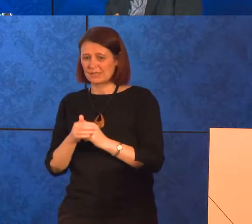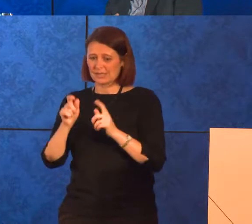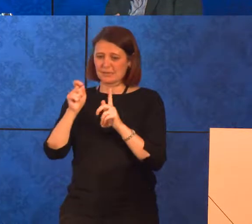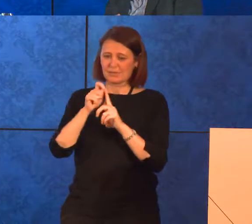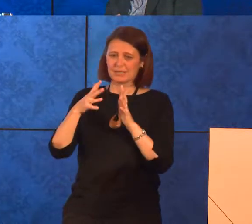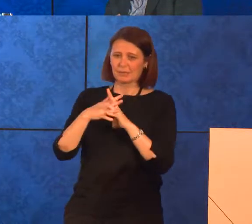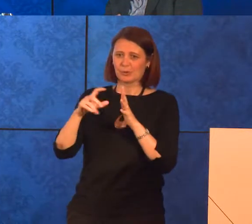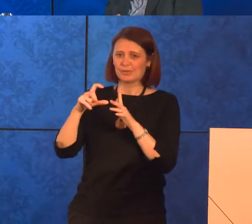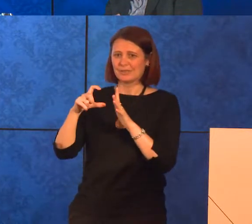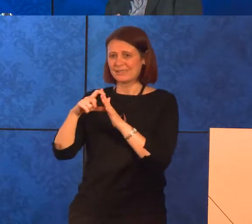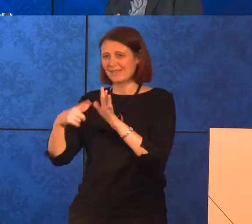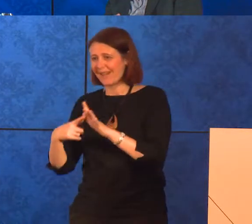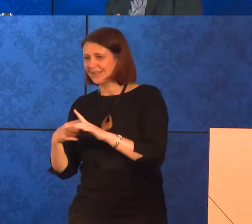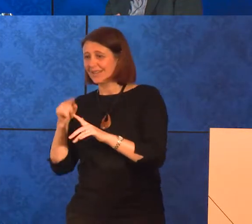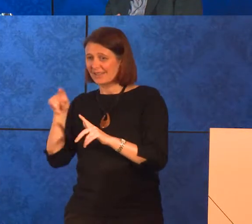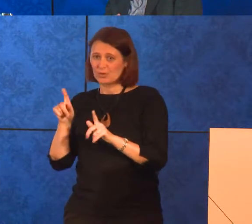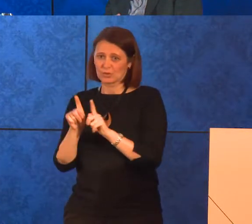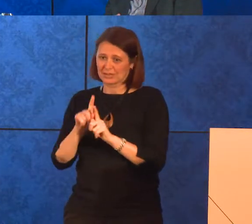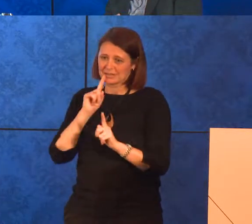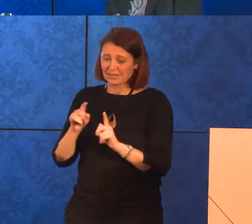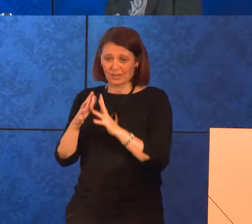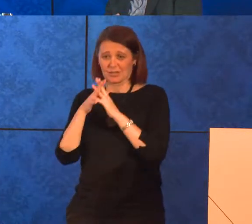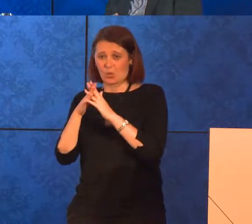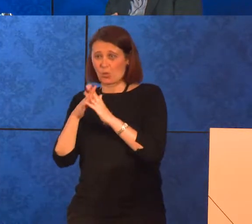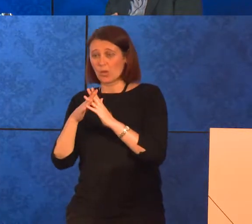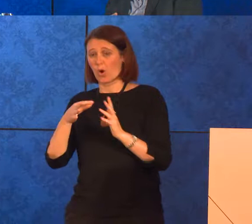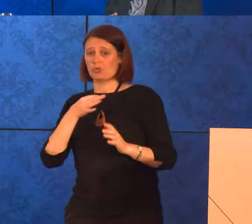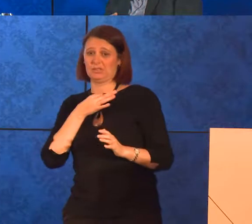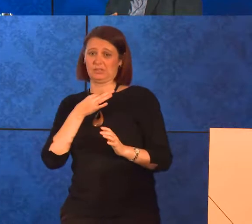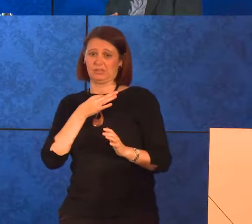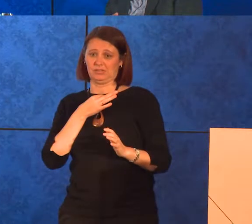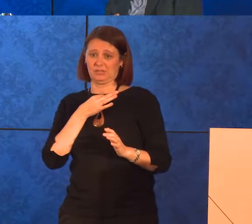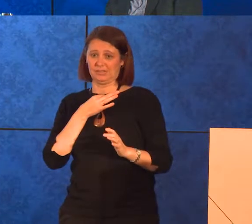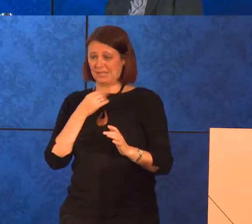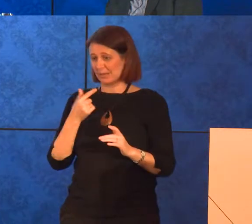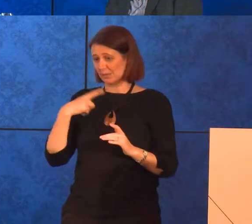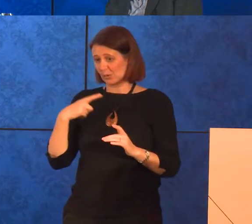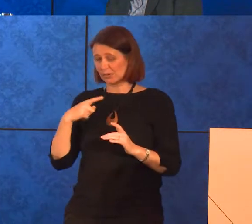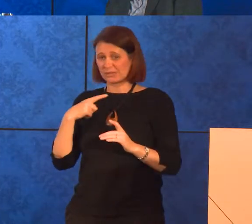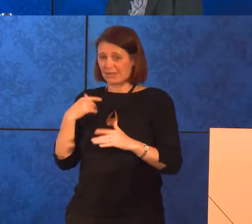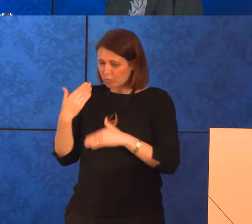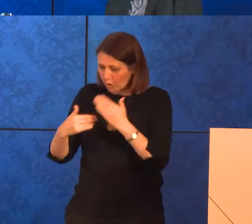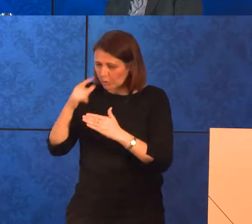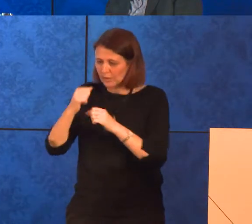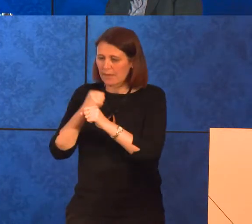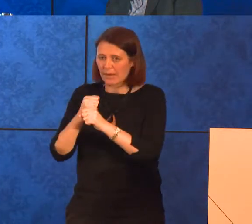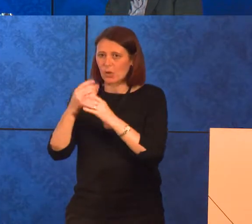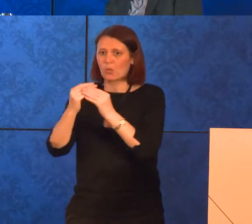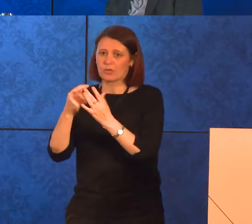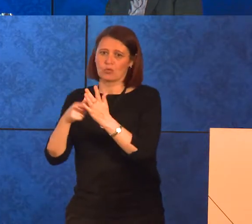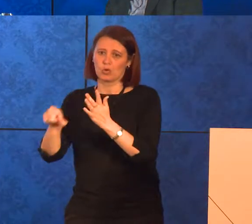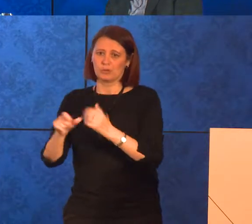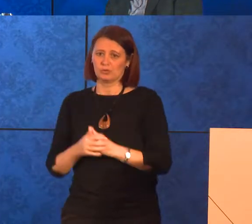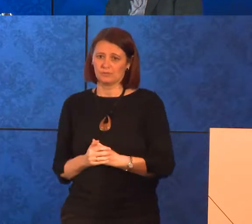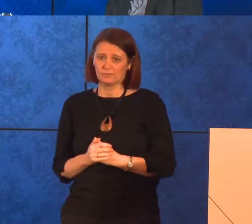PWDA and others here have obviously concluded that that's a worthwhile risk to take because of the potential progress that we can make with a Royal Commission like